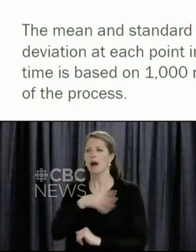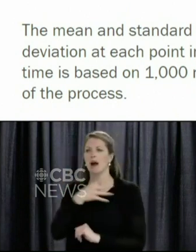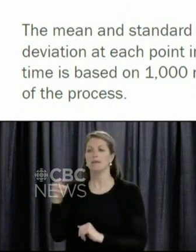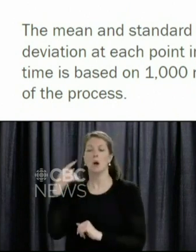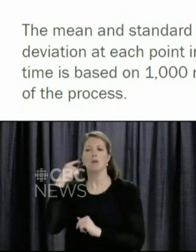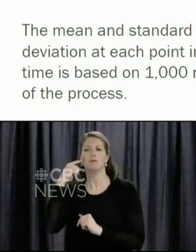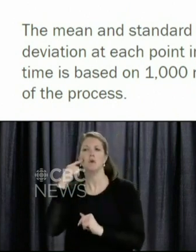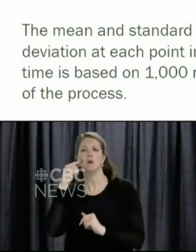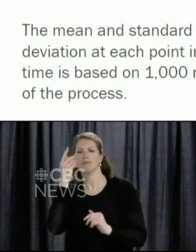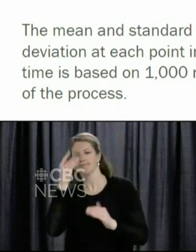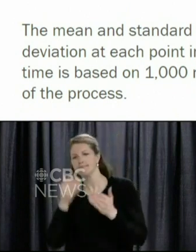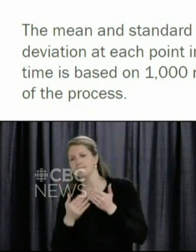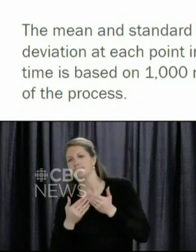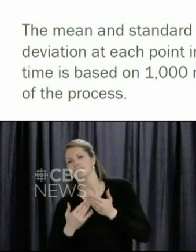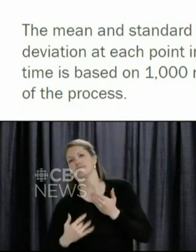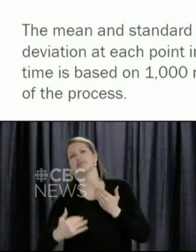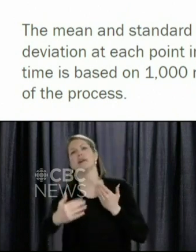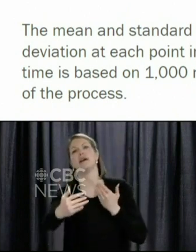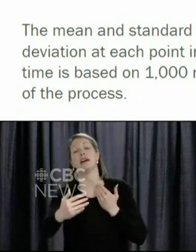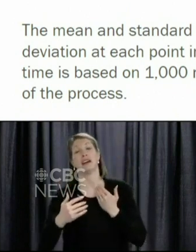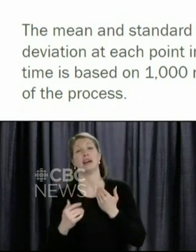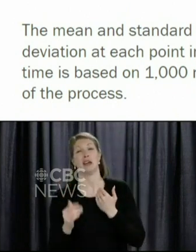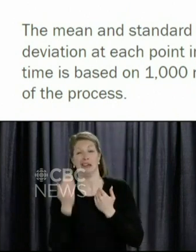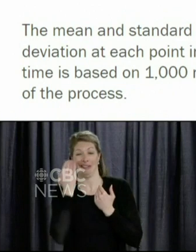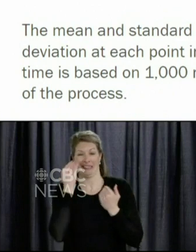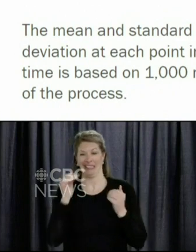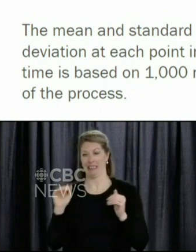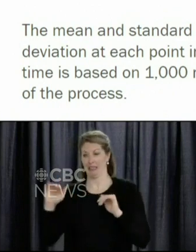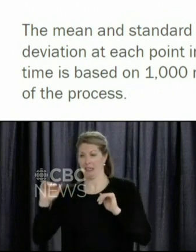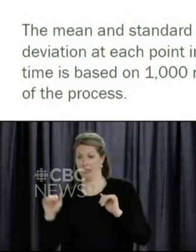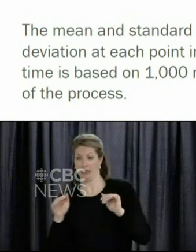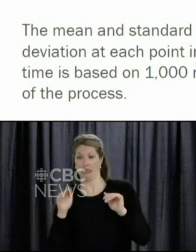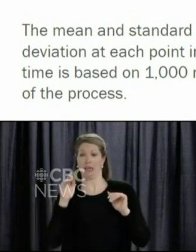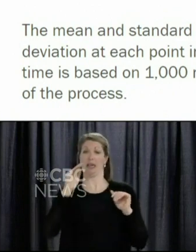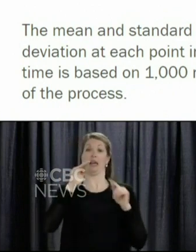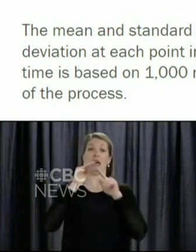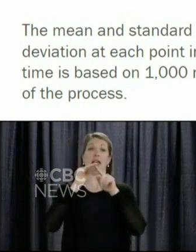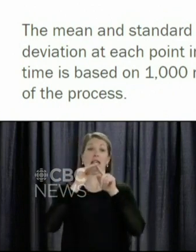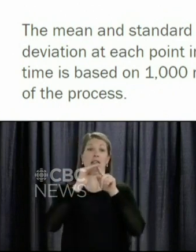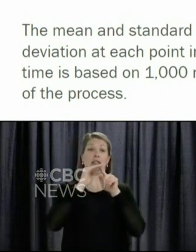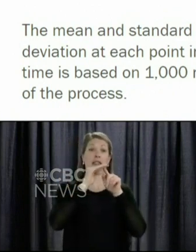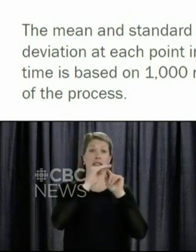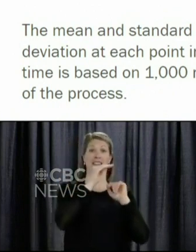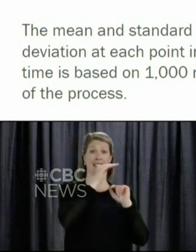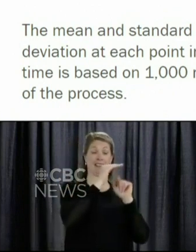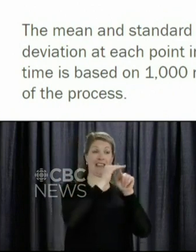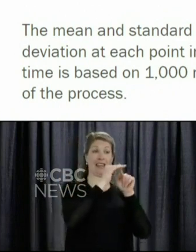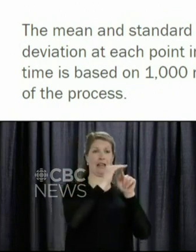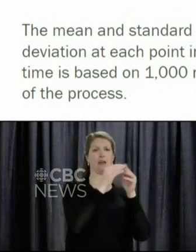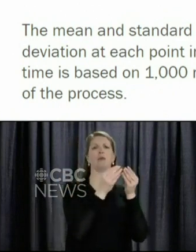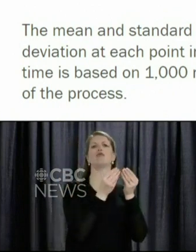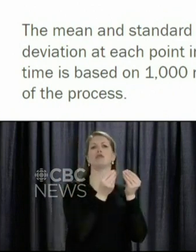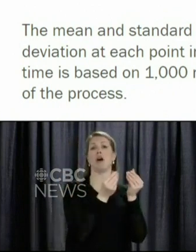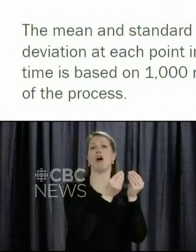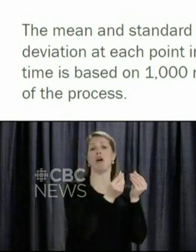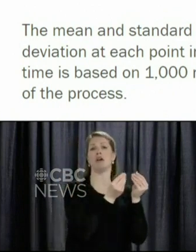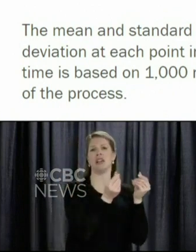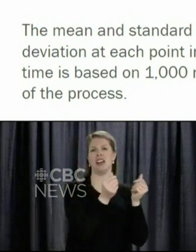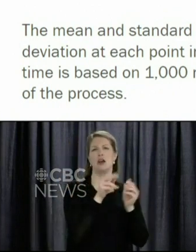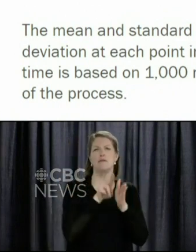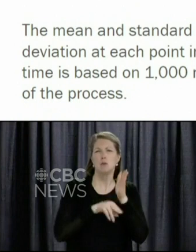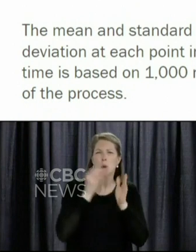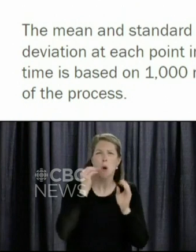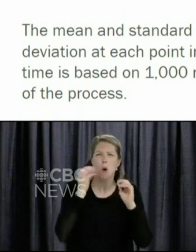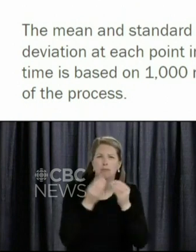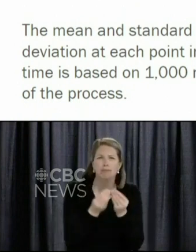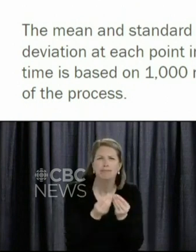that the first wave is resolving, but still we're expecting to have a few more cases. So the